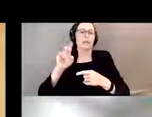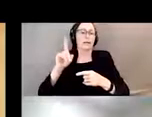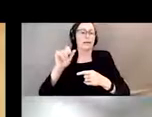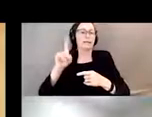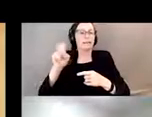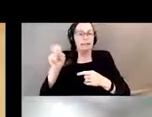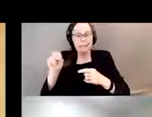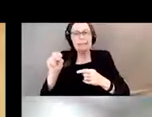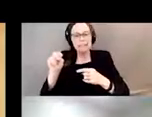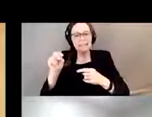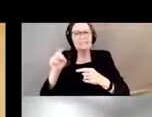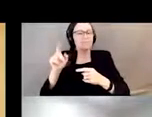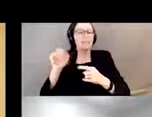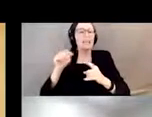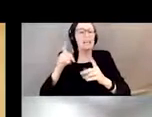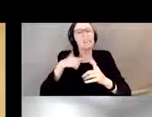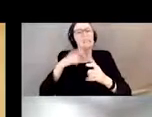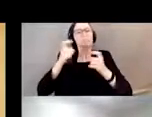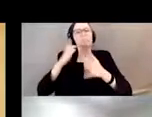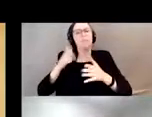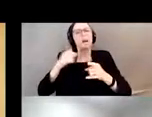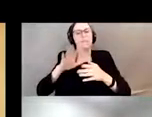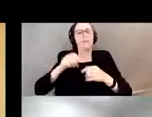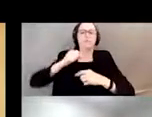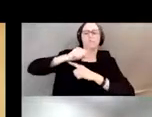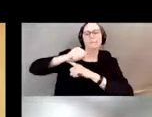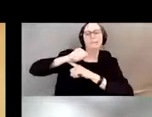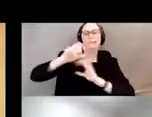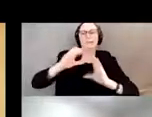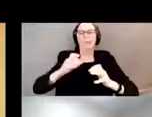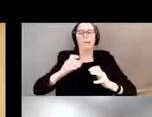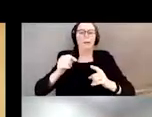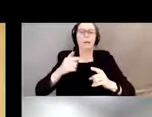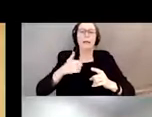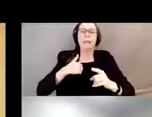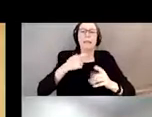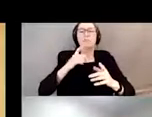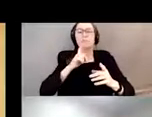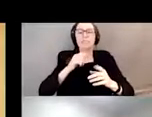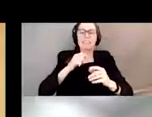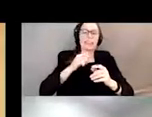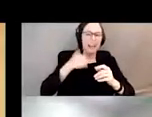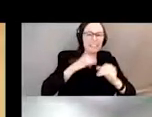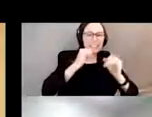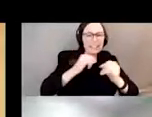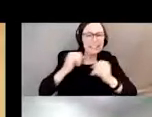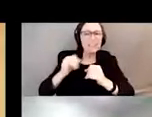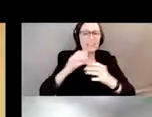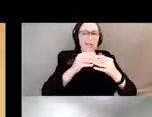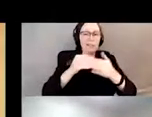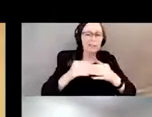overall commander of the resistance group. Okay, they are basically being commanded by individual leaders in